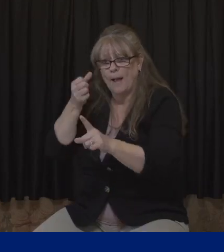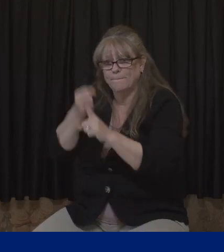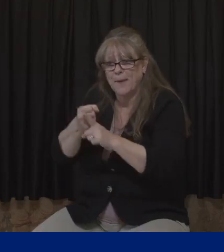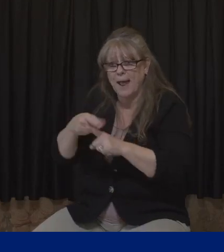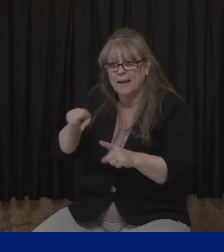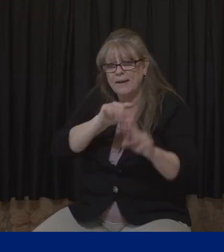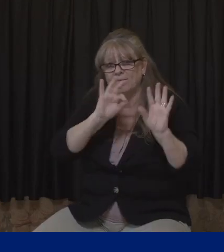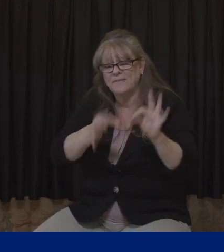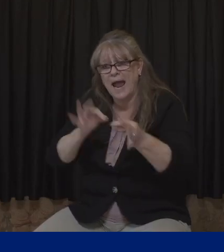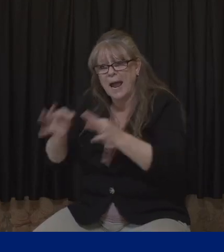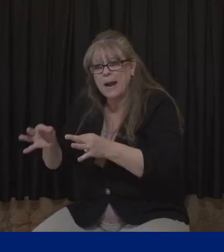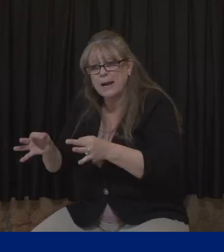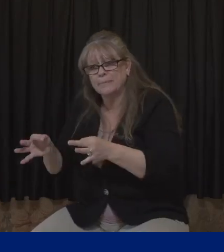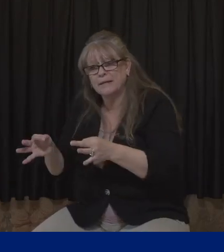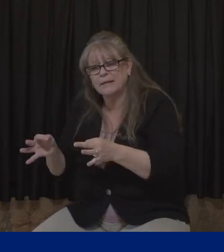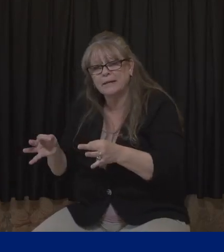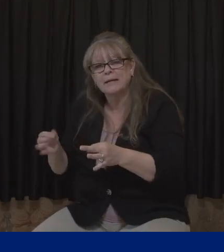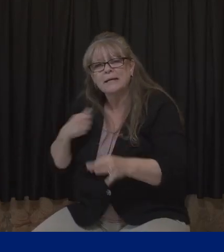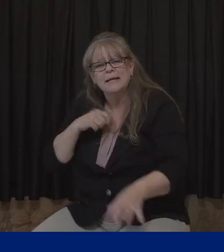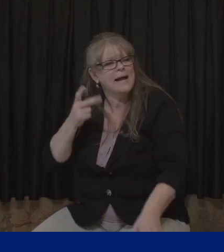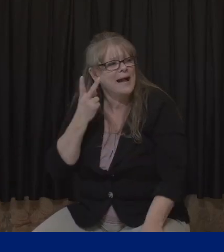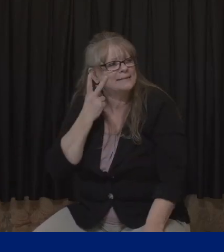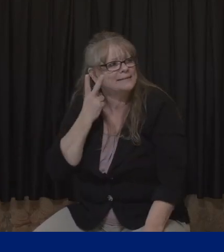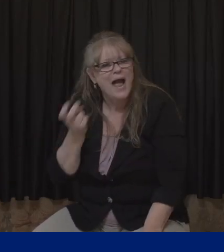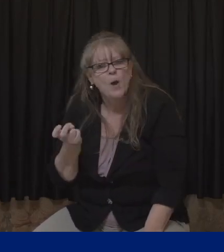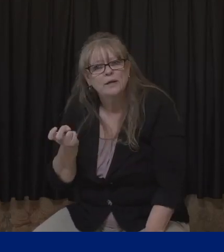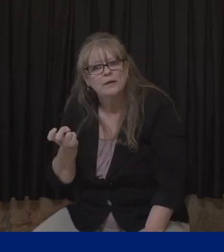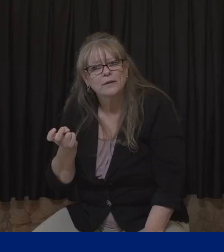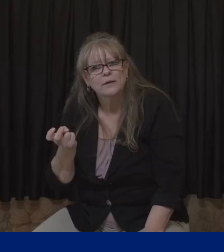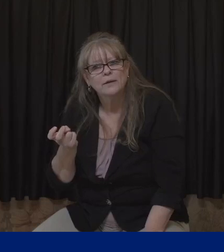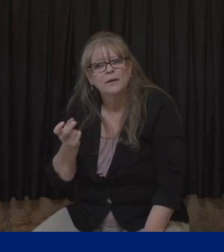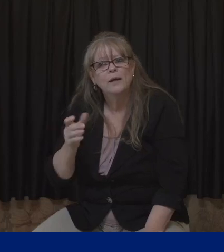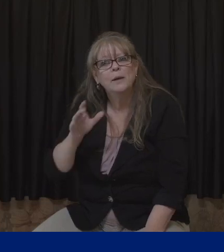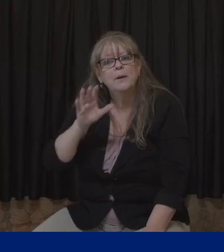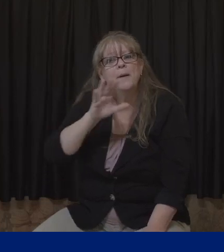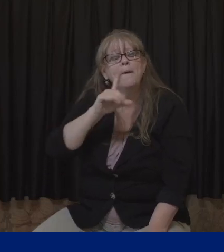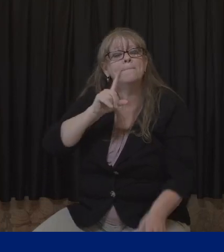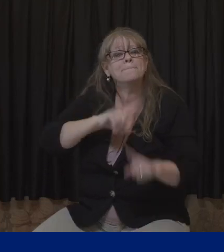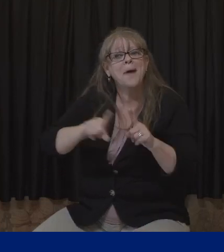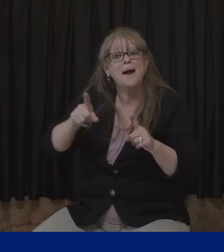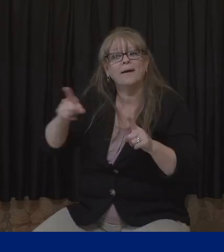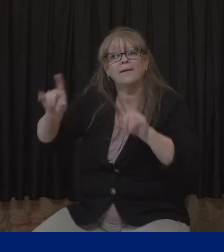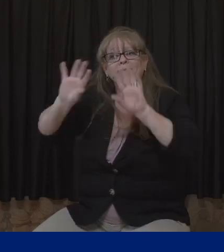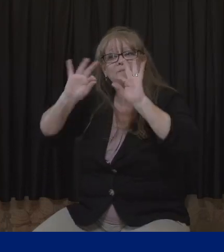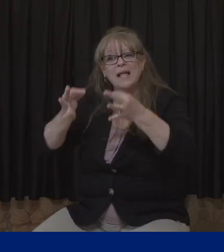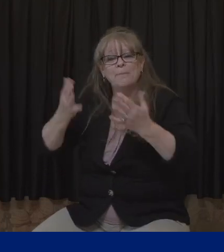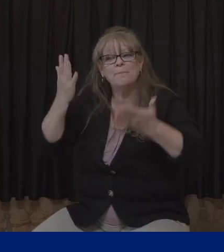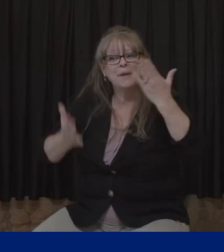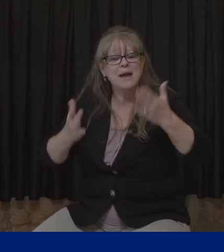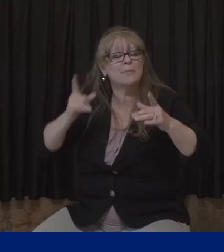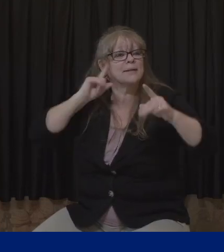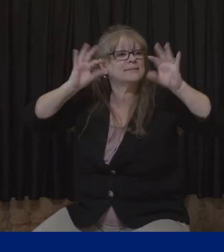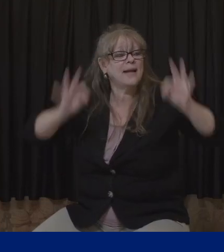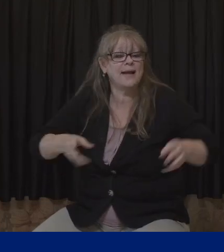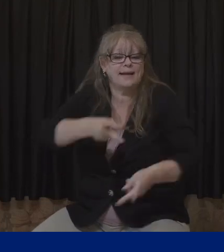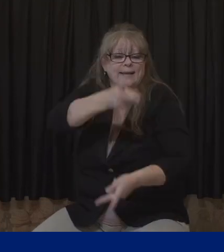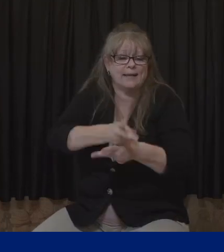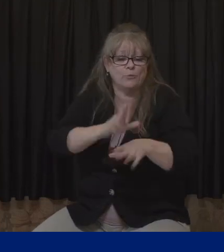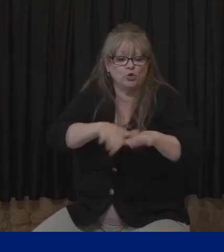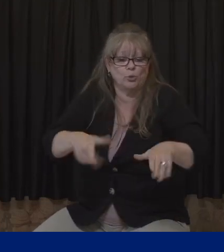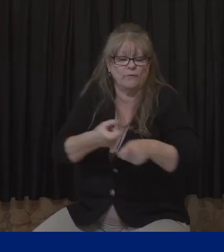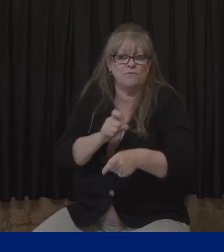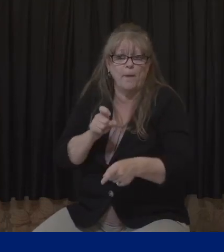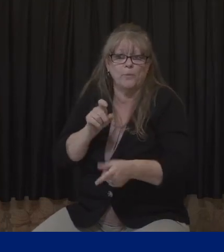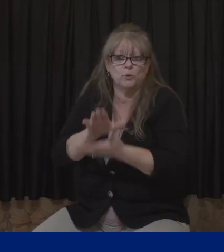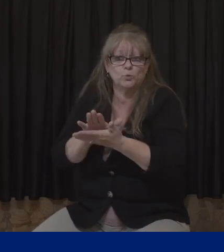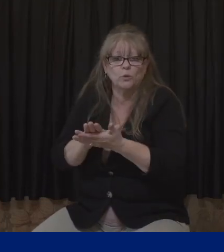year because of their worries about the safe environment in the schools. But we're going to do everything that we can to make sure that classes are ready